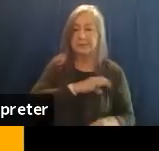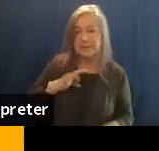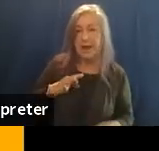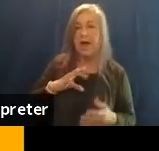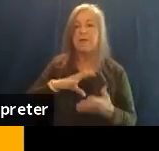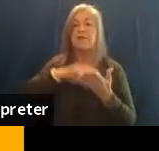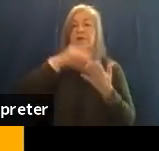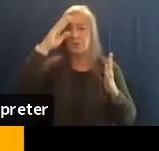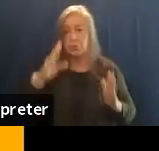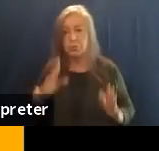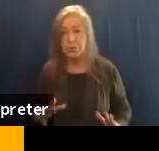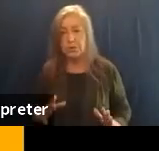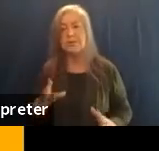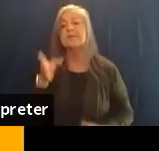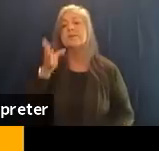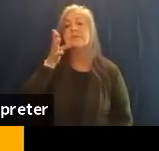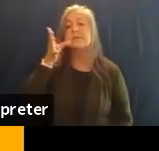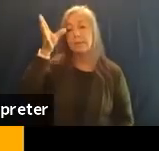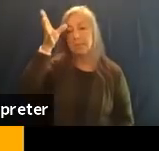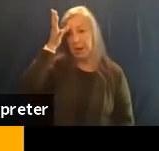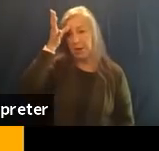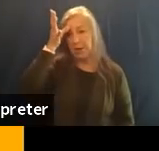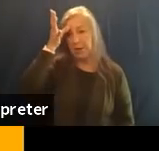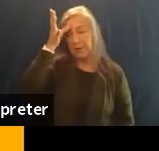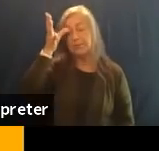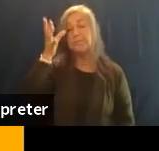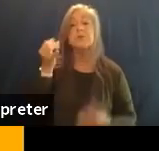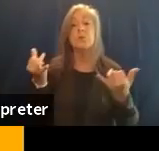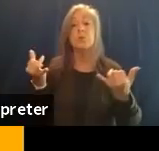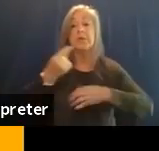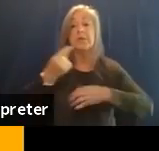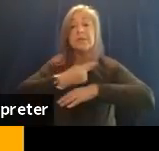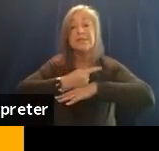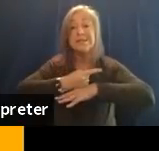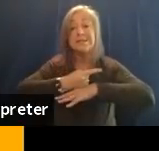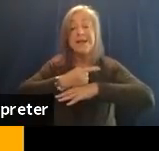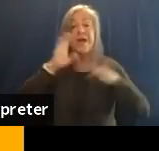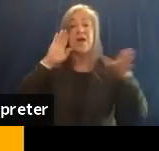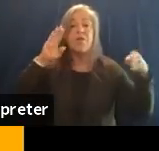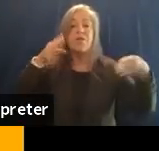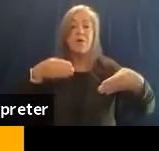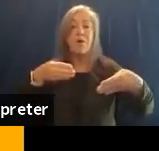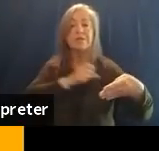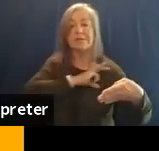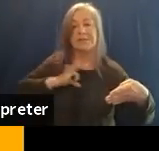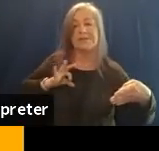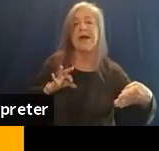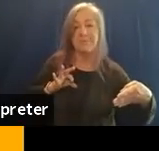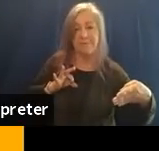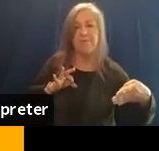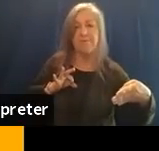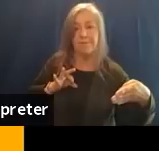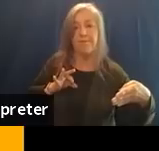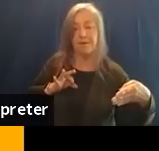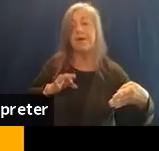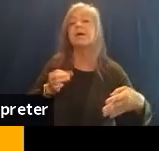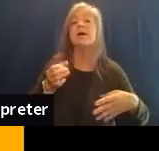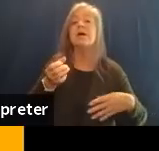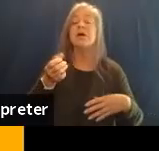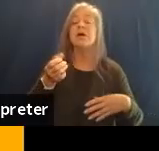webinar is going to focus on safety for staff. We will be actually coming back with another